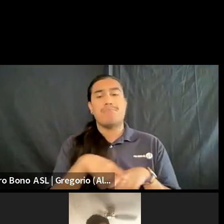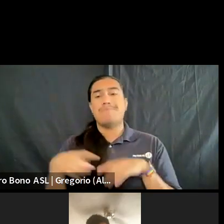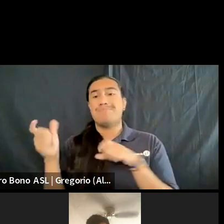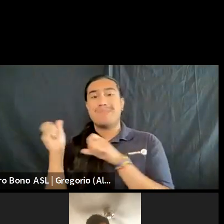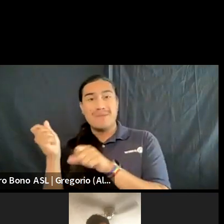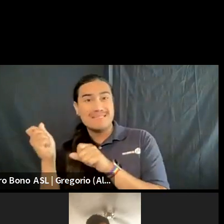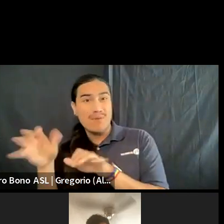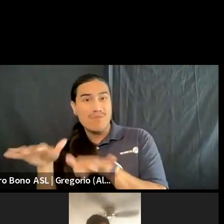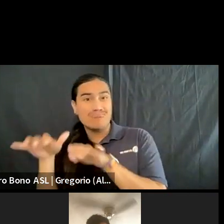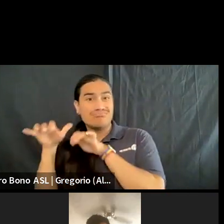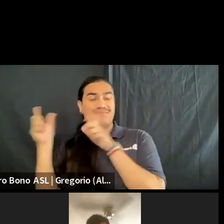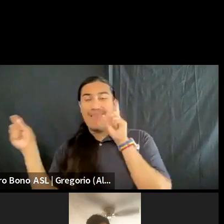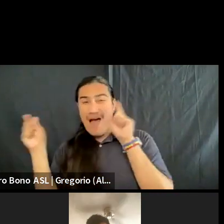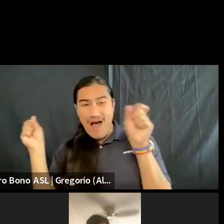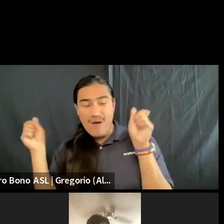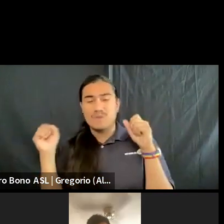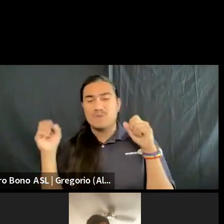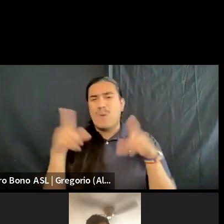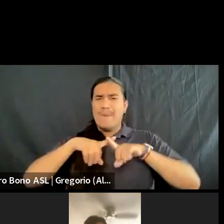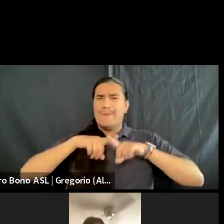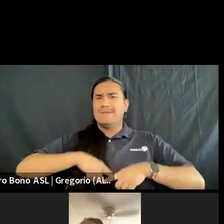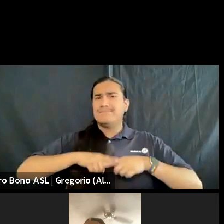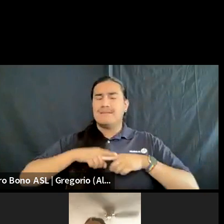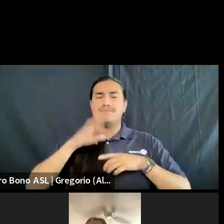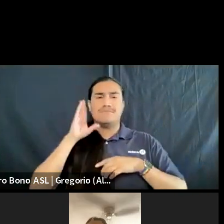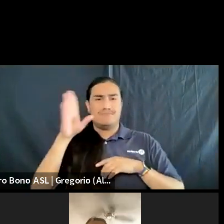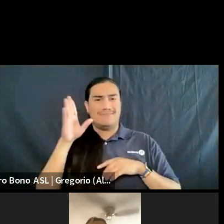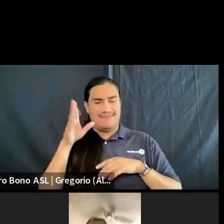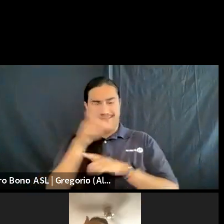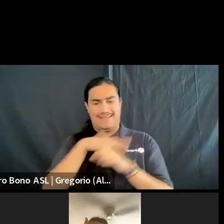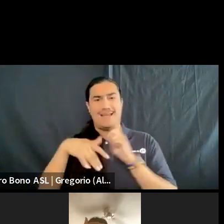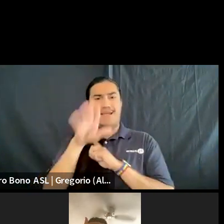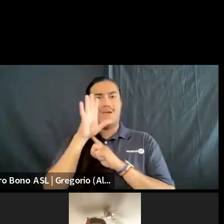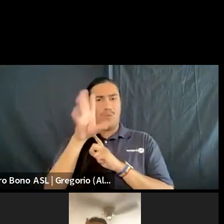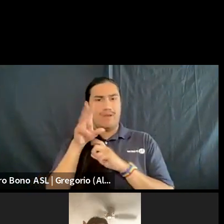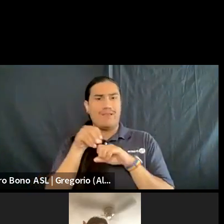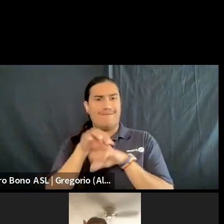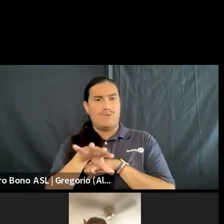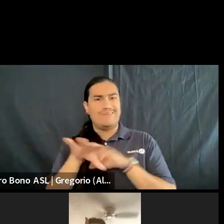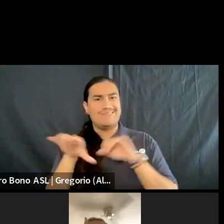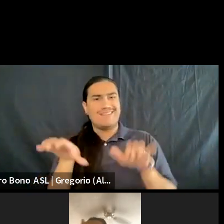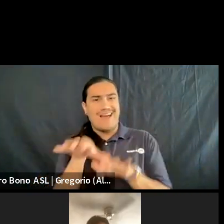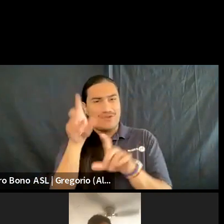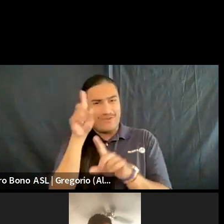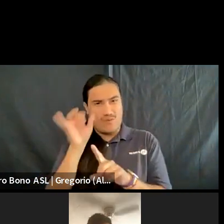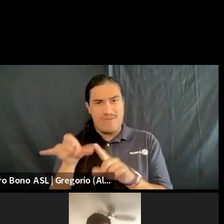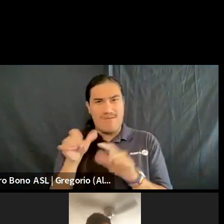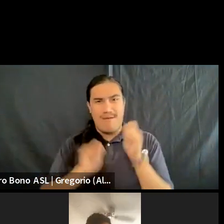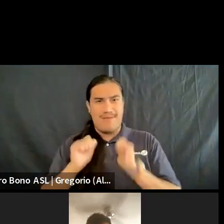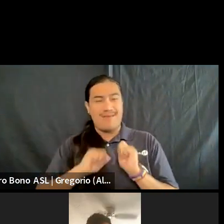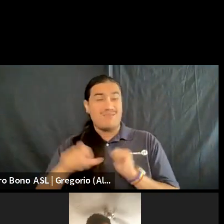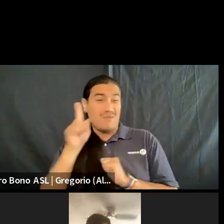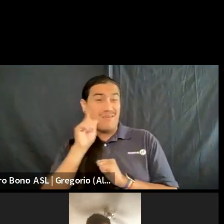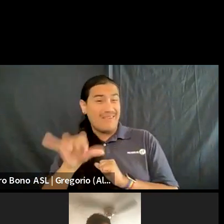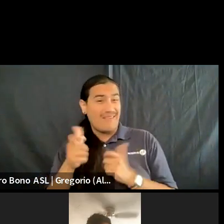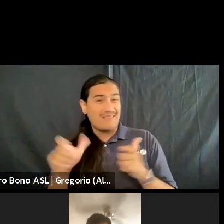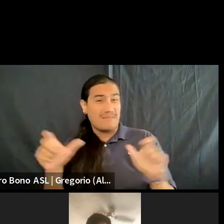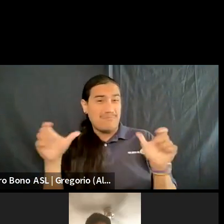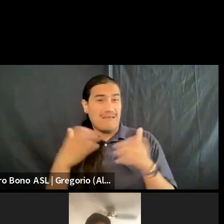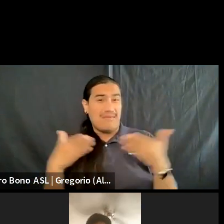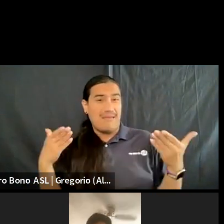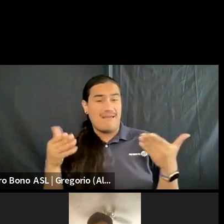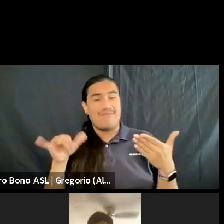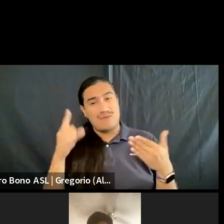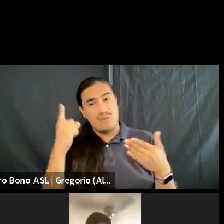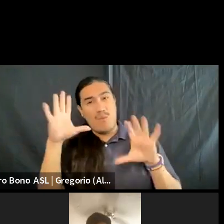The setting depends, it allows for the action of the play. So I think that's one of the